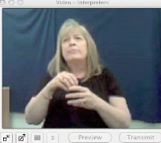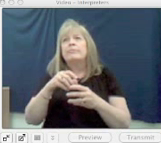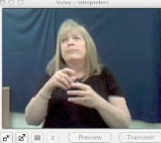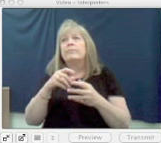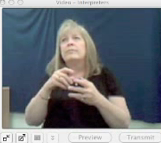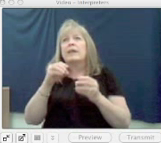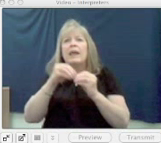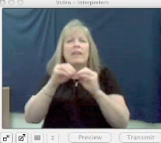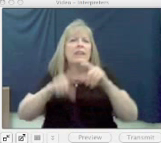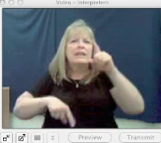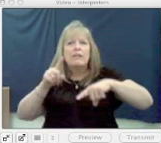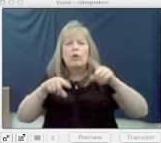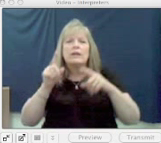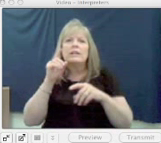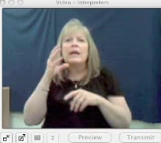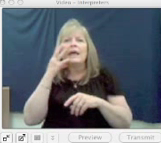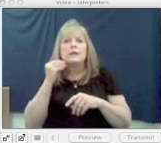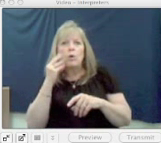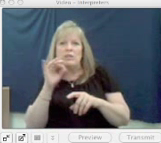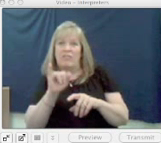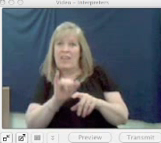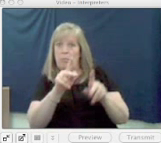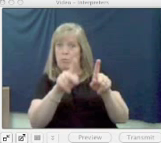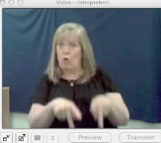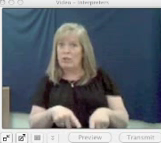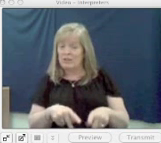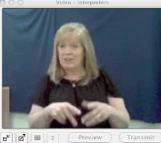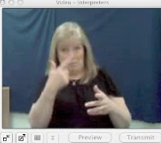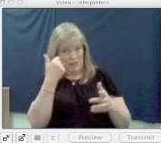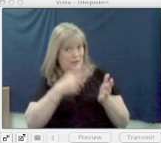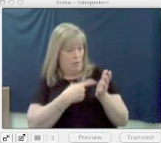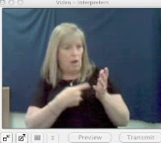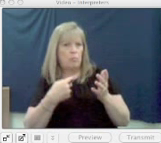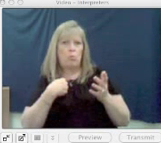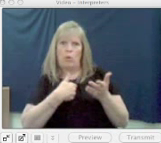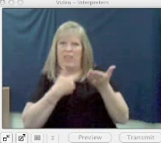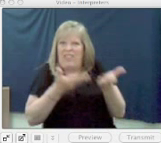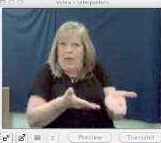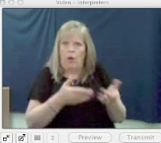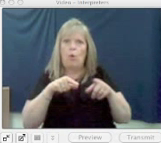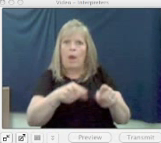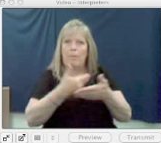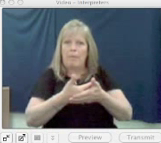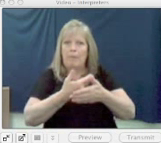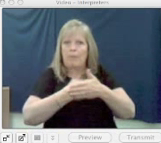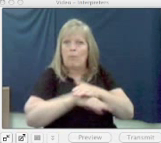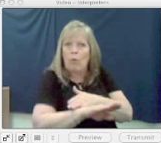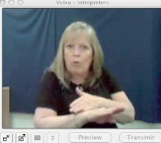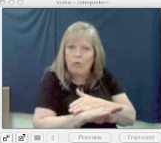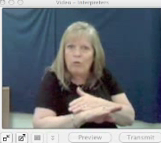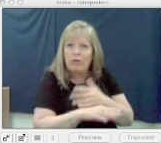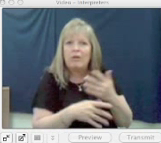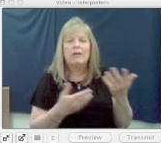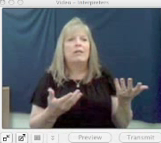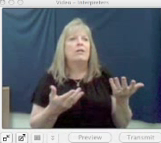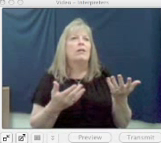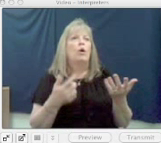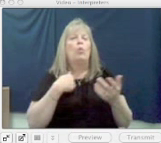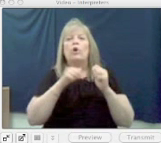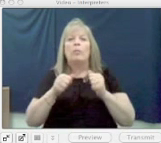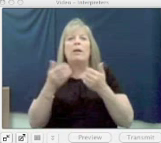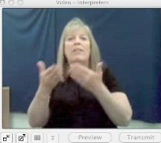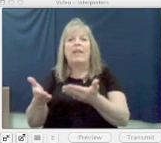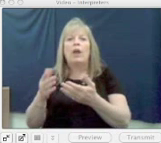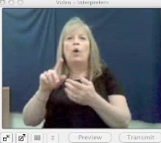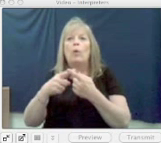of experiences of an individual. We could be at the birth of a baby and present at the funeral